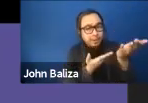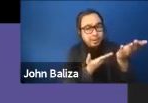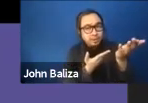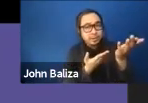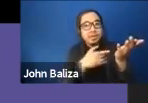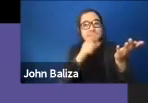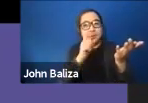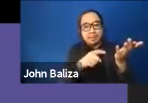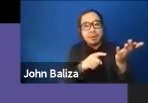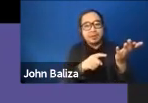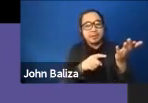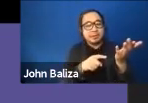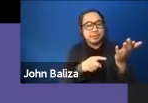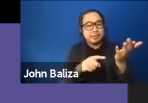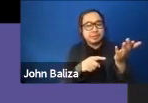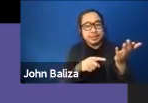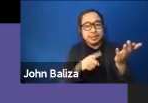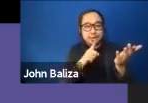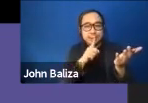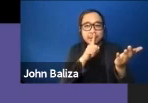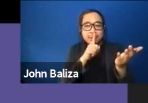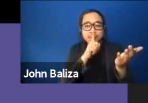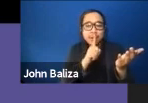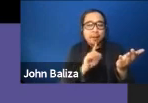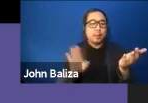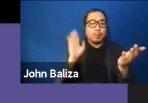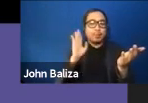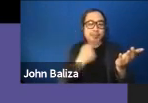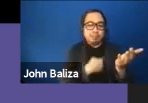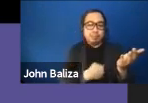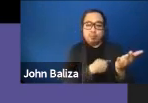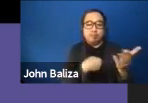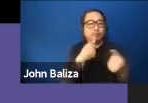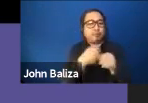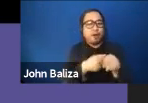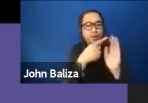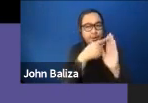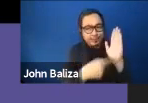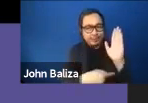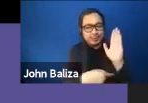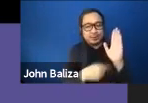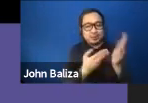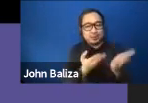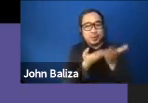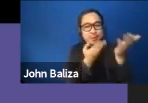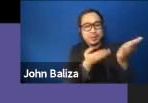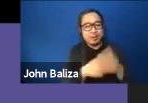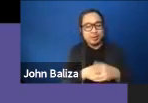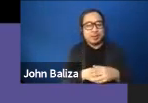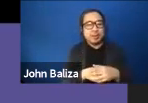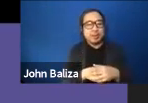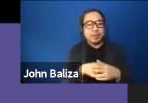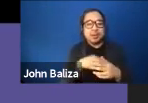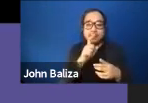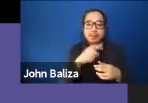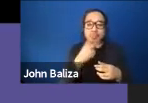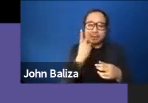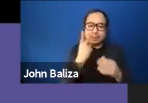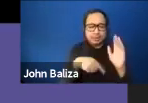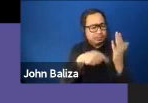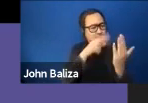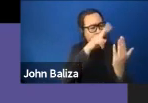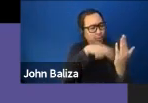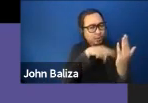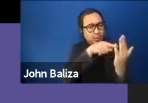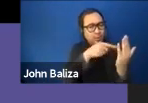the commitment to implement them. Or noted, which they also have to look all those recommendations if they